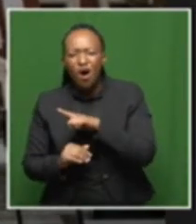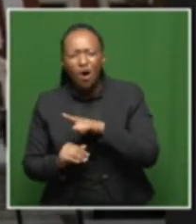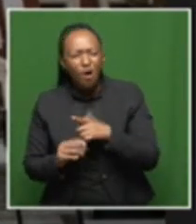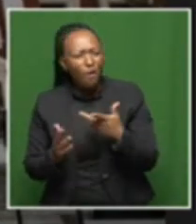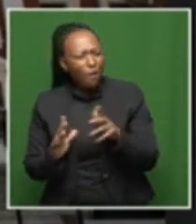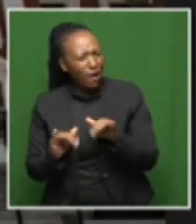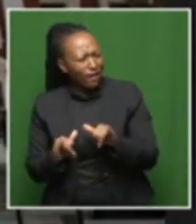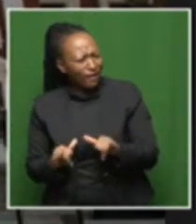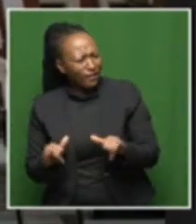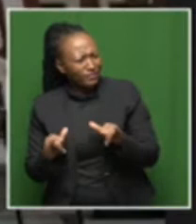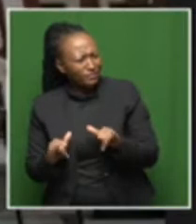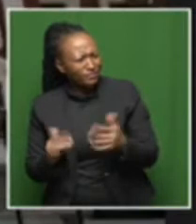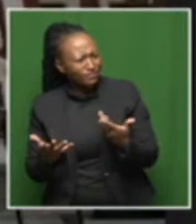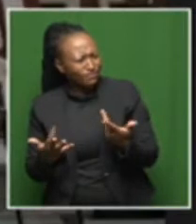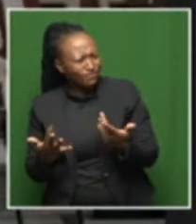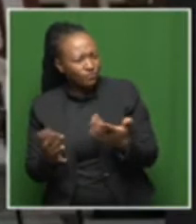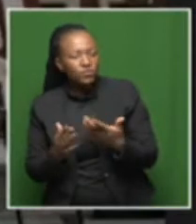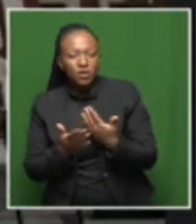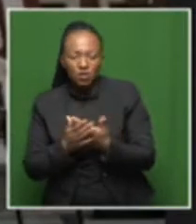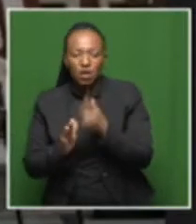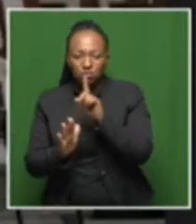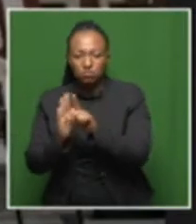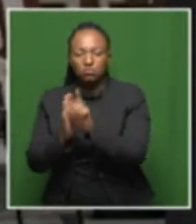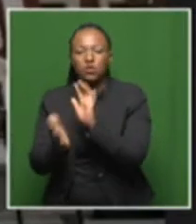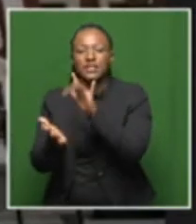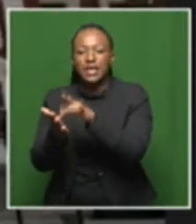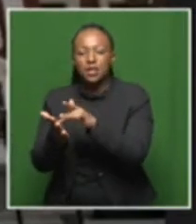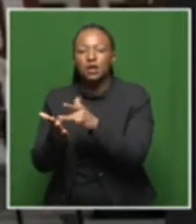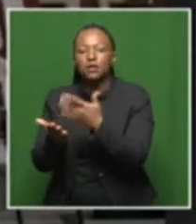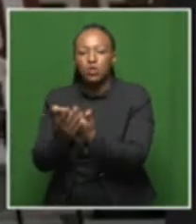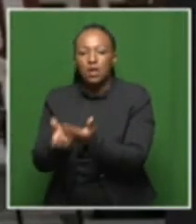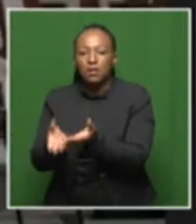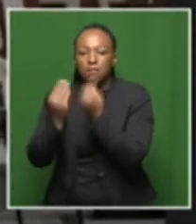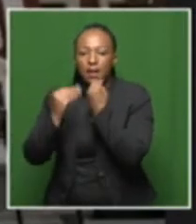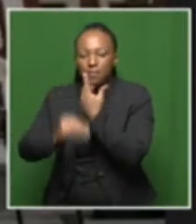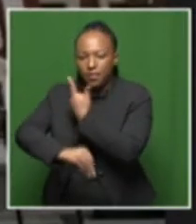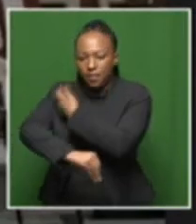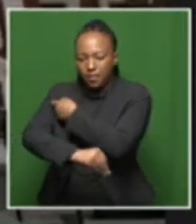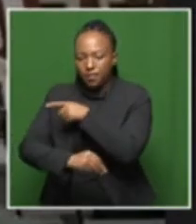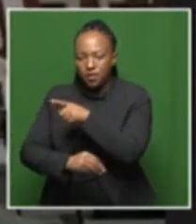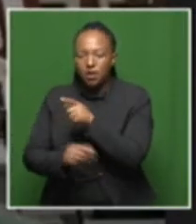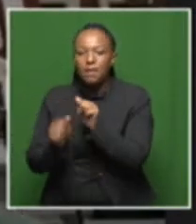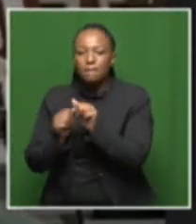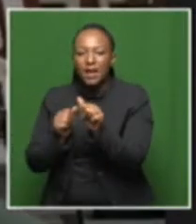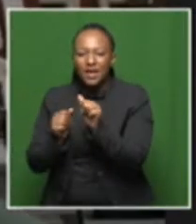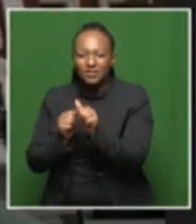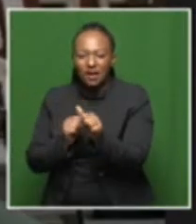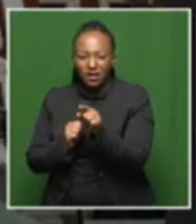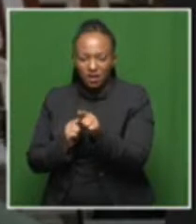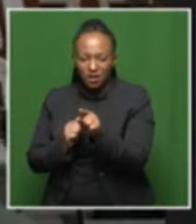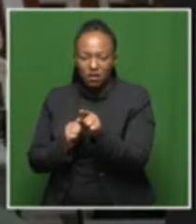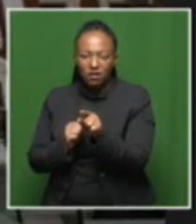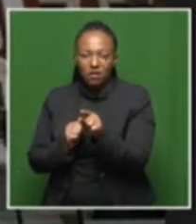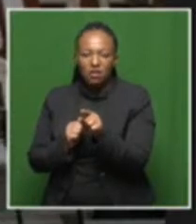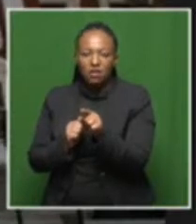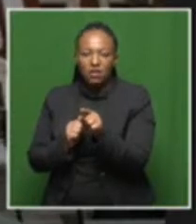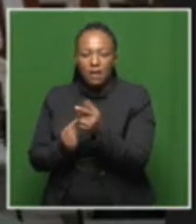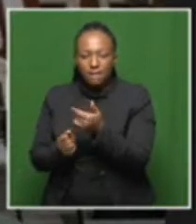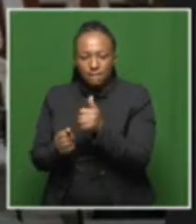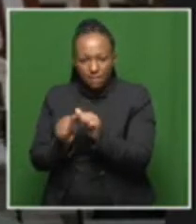can approach your nearest vaccination center to be vaccinated. But we would prefer that as much as